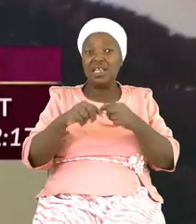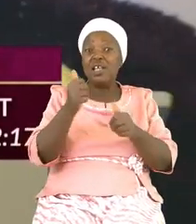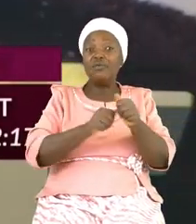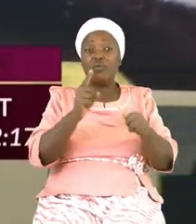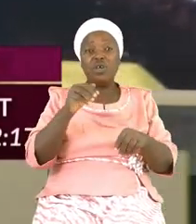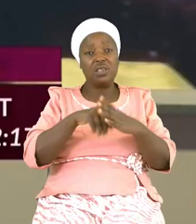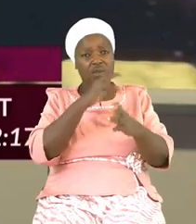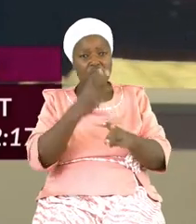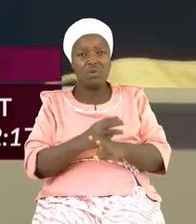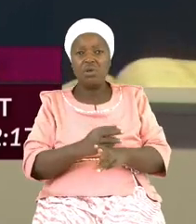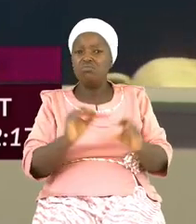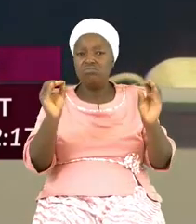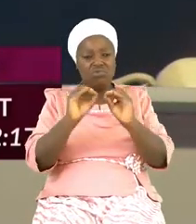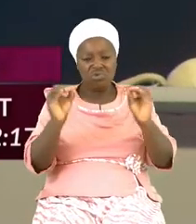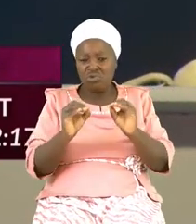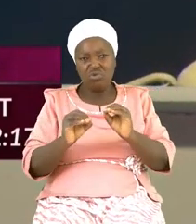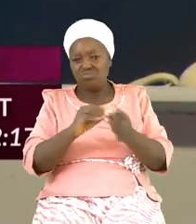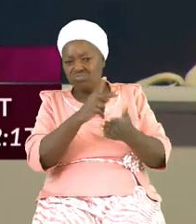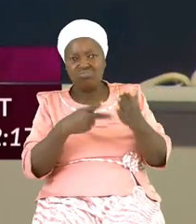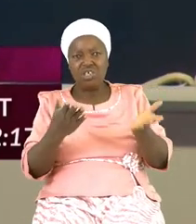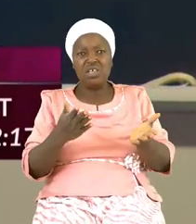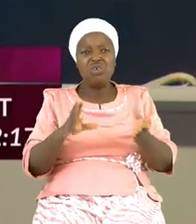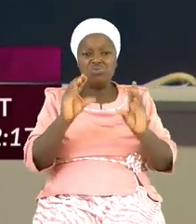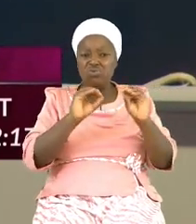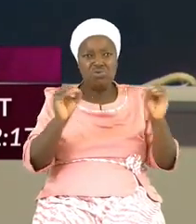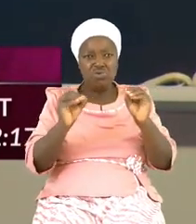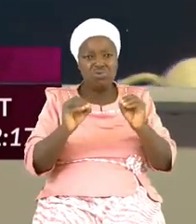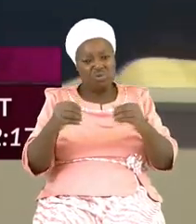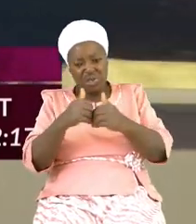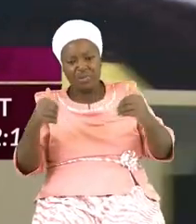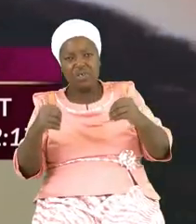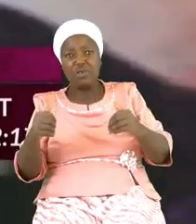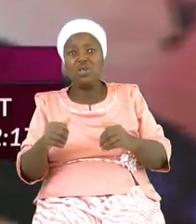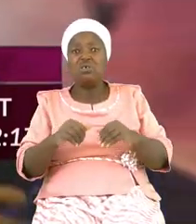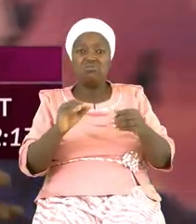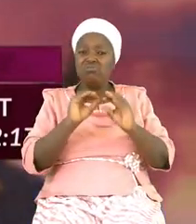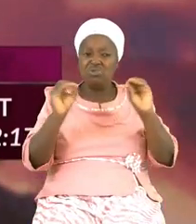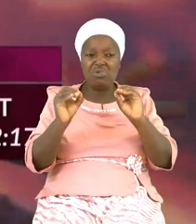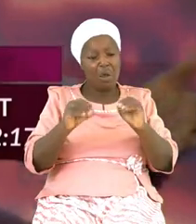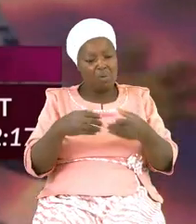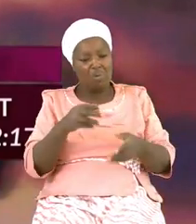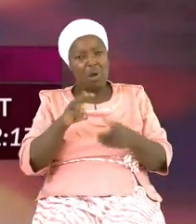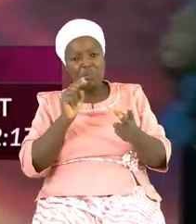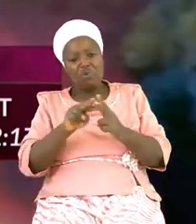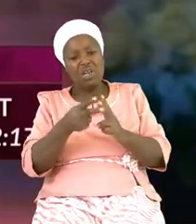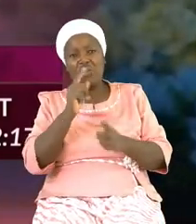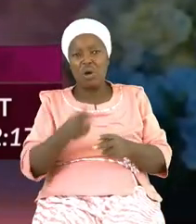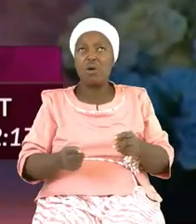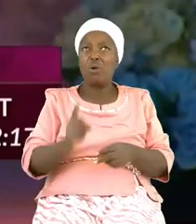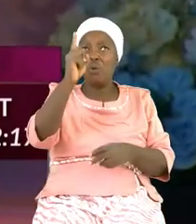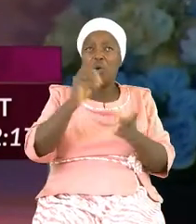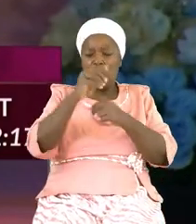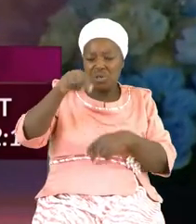no partiality. There's no discrimination, whether you are up or you are down, you are small, you are